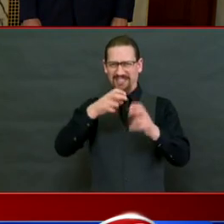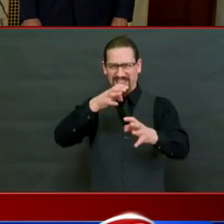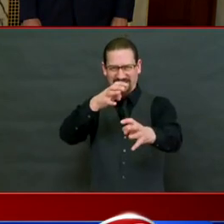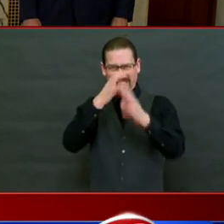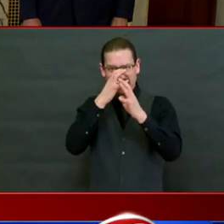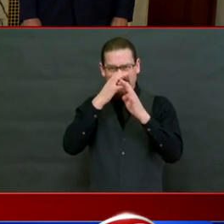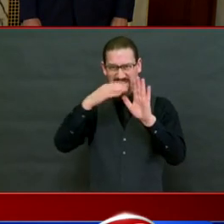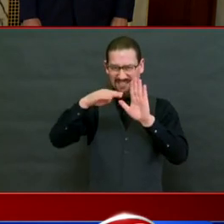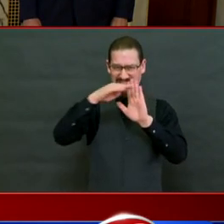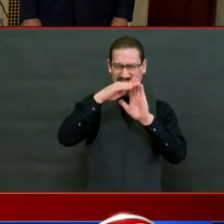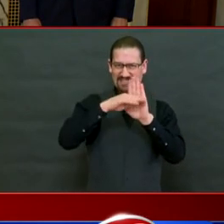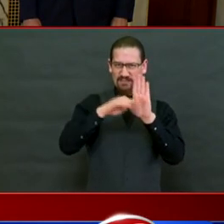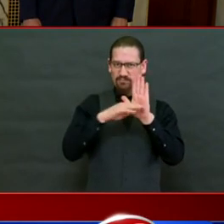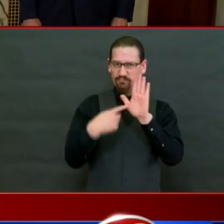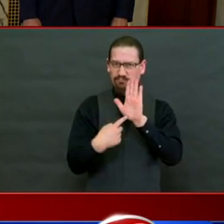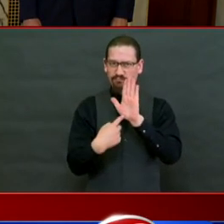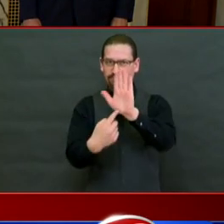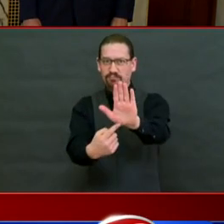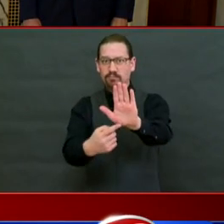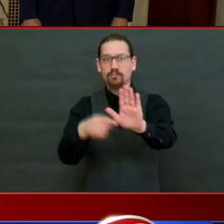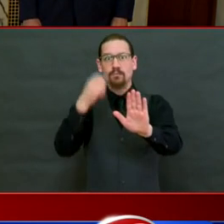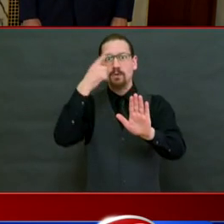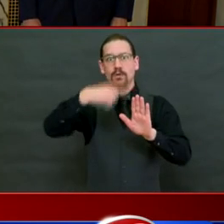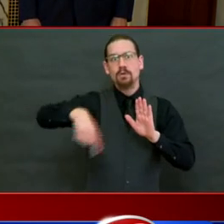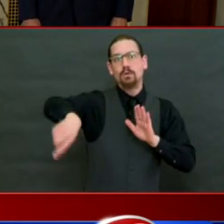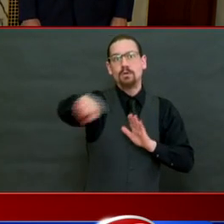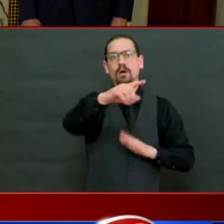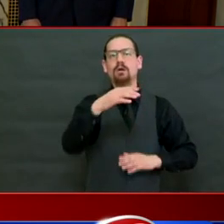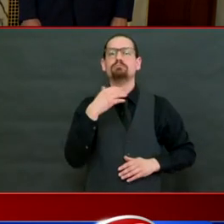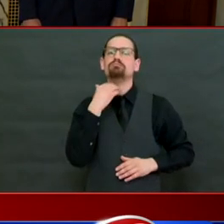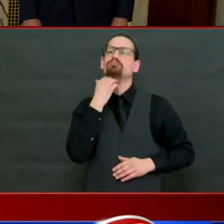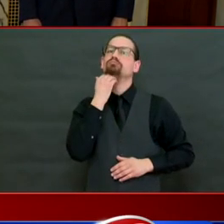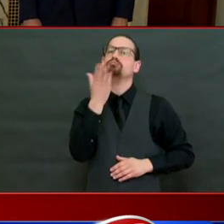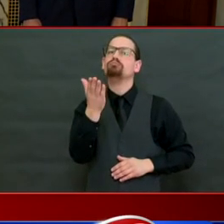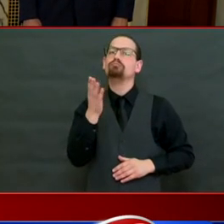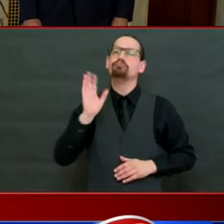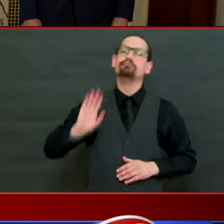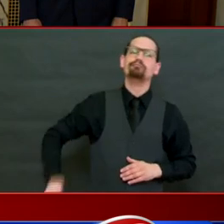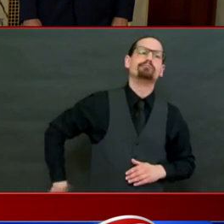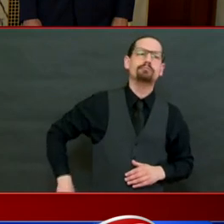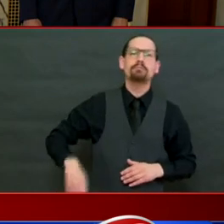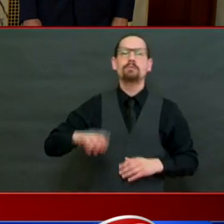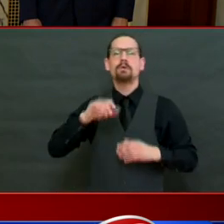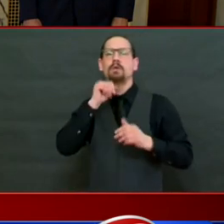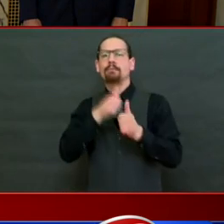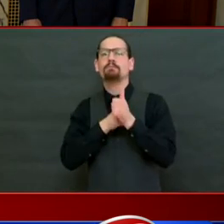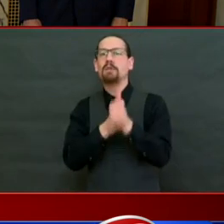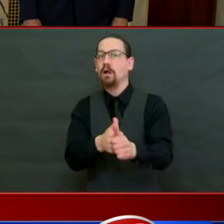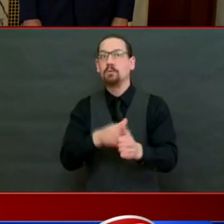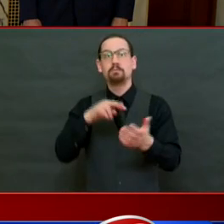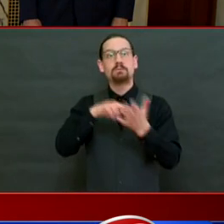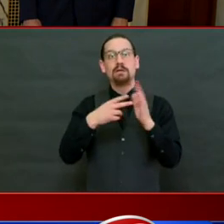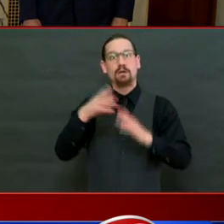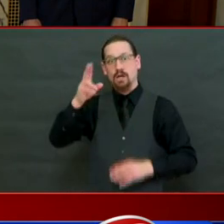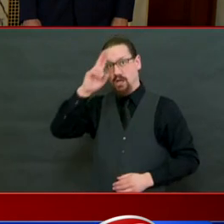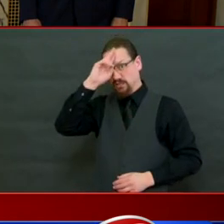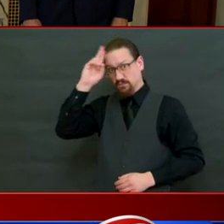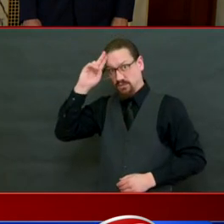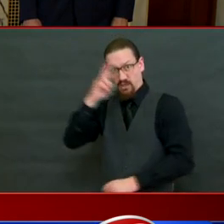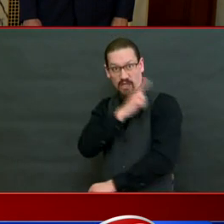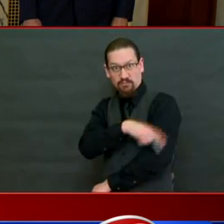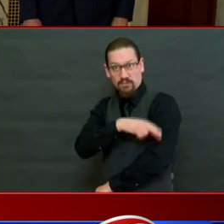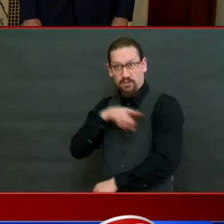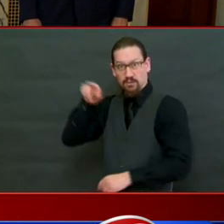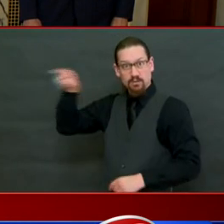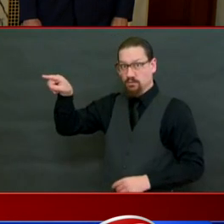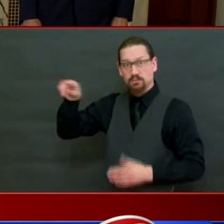then we're going to see an uptick in hospitalizations, and then I'm not going to be able to lift that stay-at-home order. And